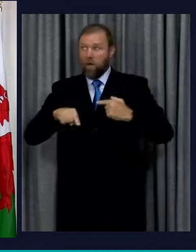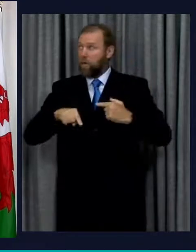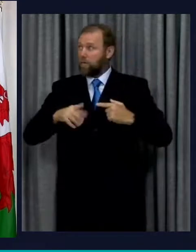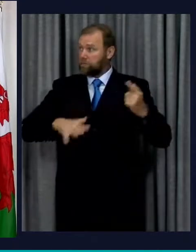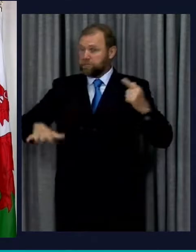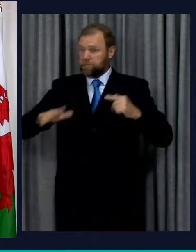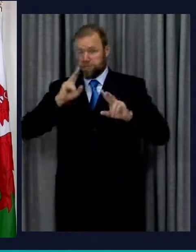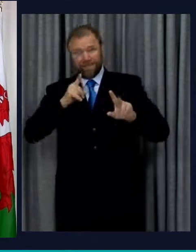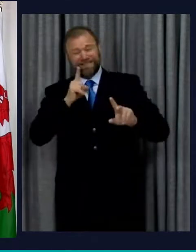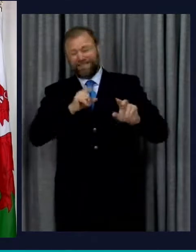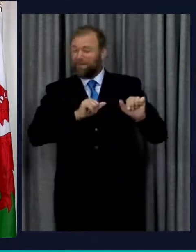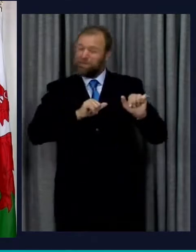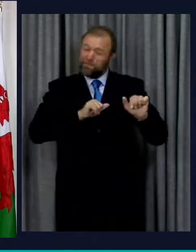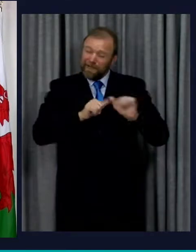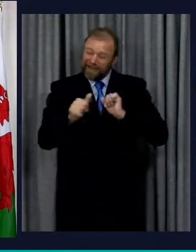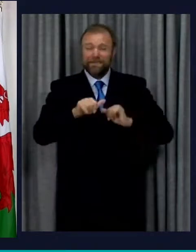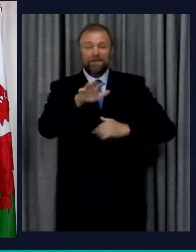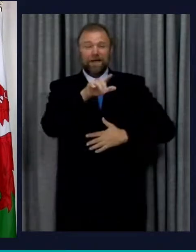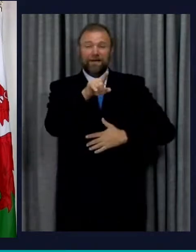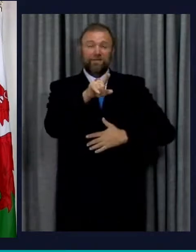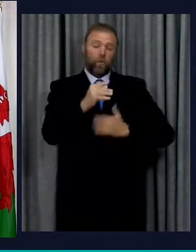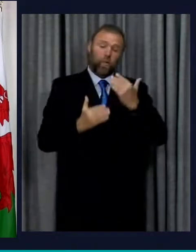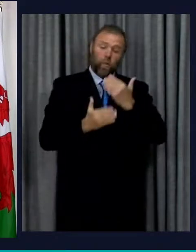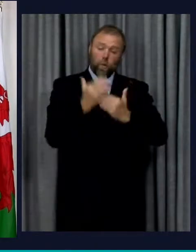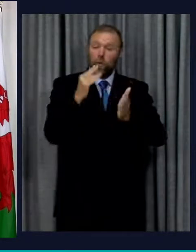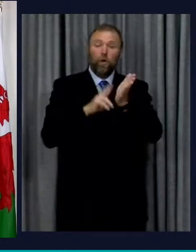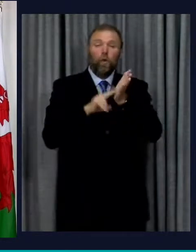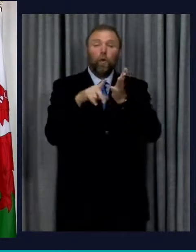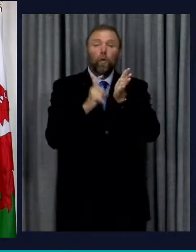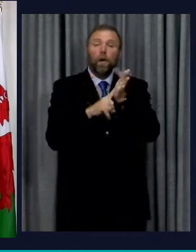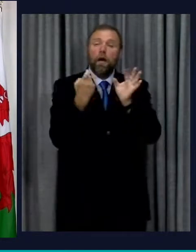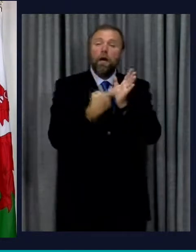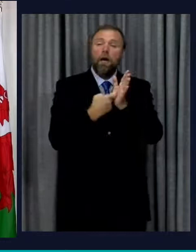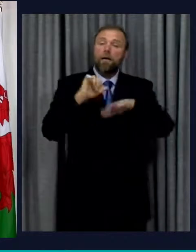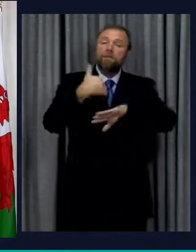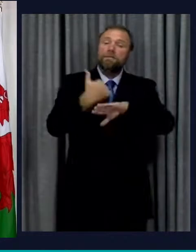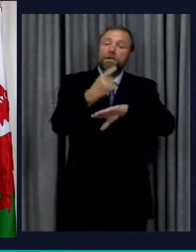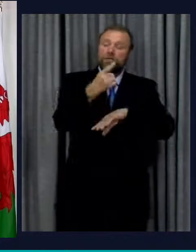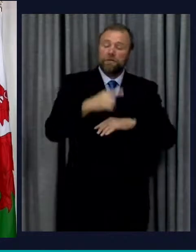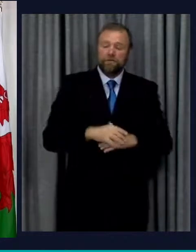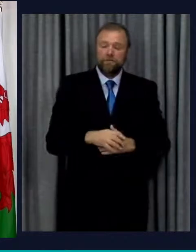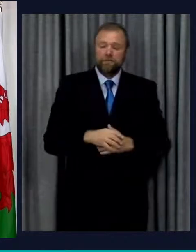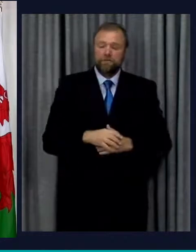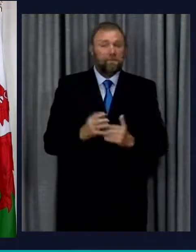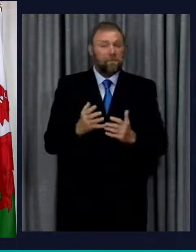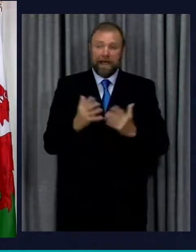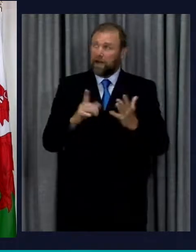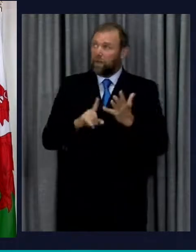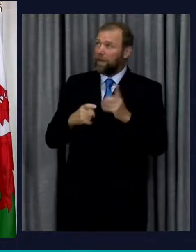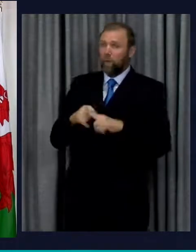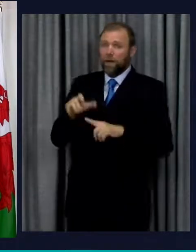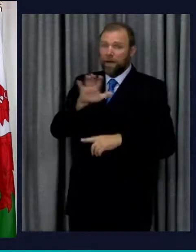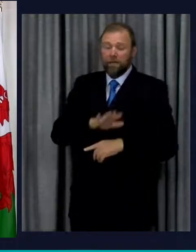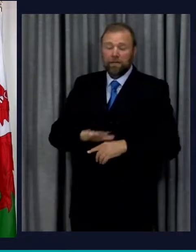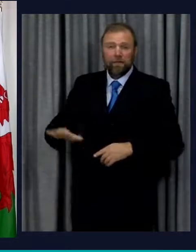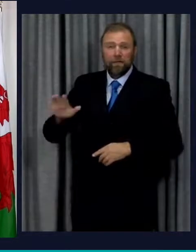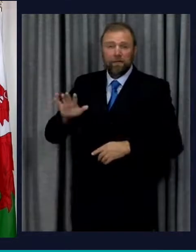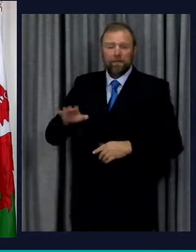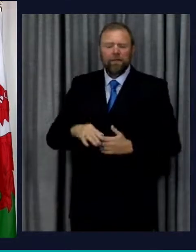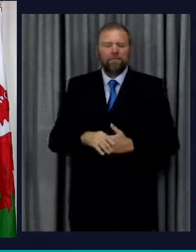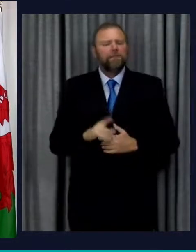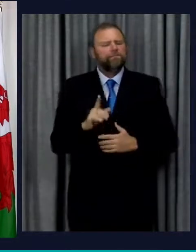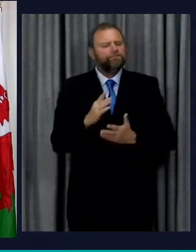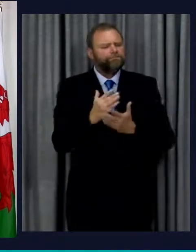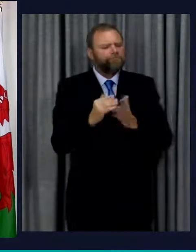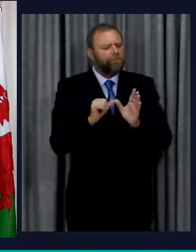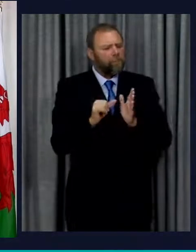site for a new nuclear station anywhere in the UK. Part of our challenge is that having gone a long way